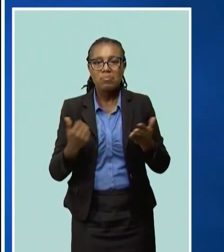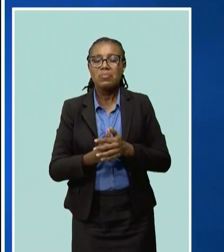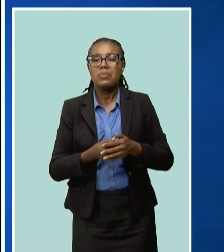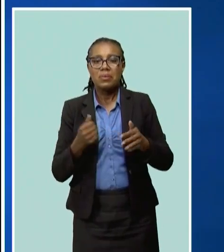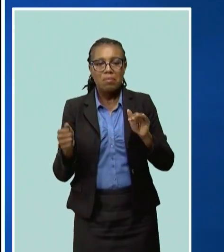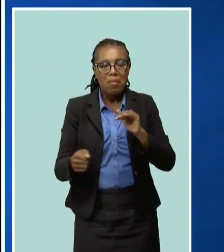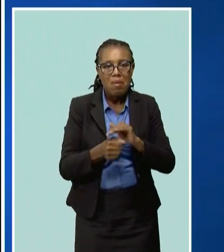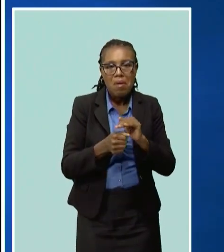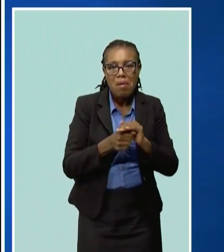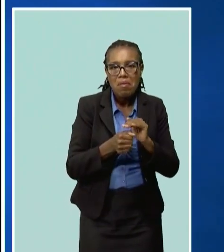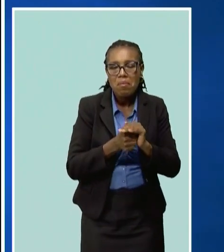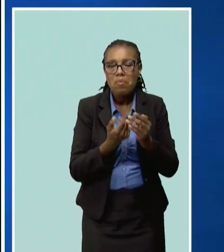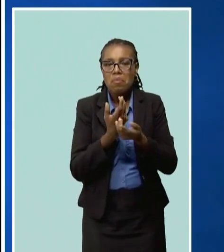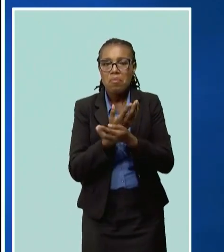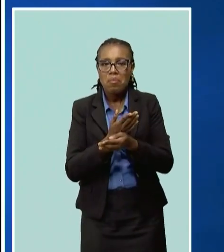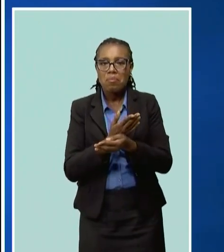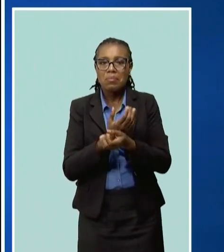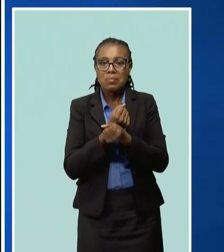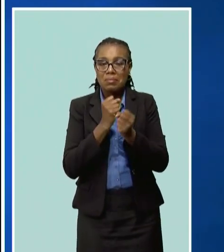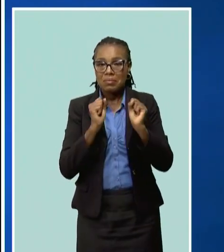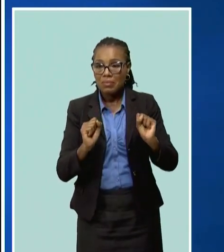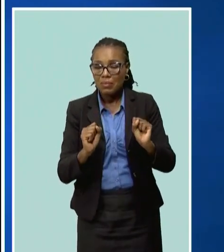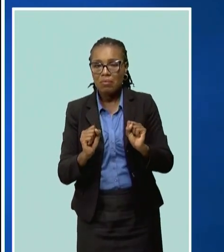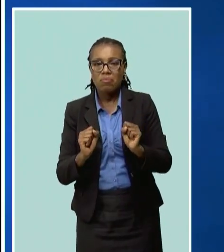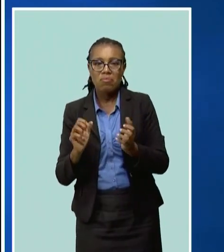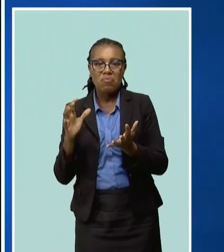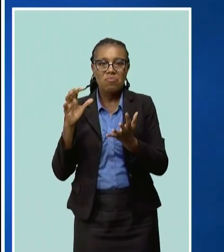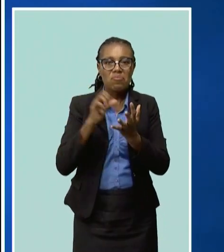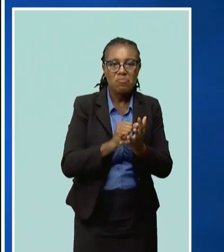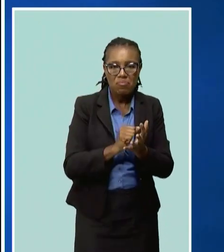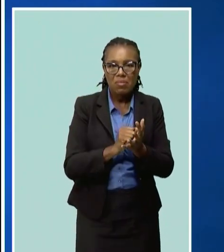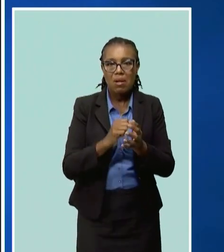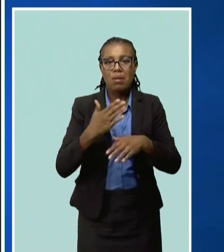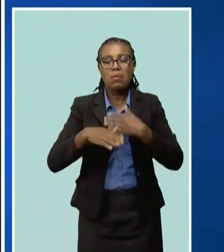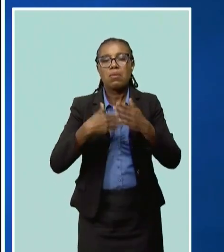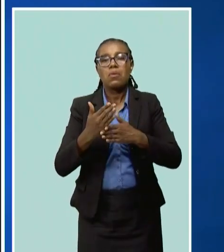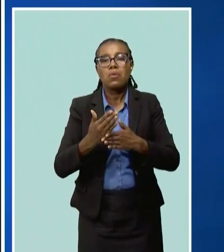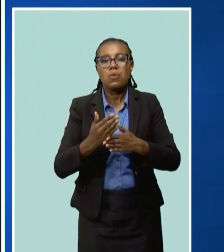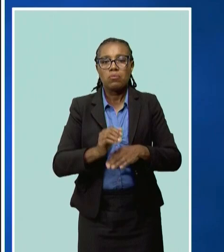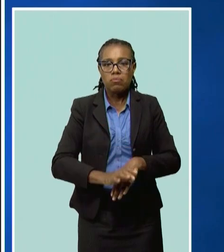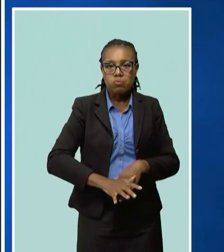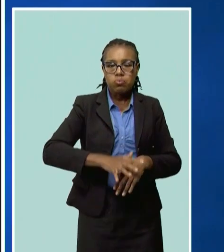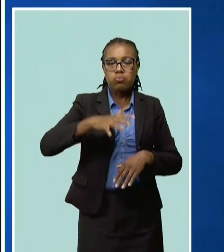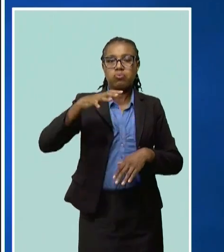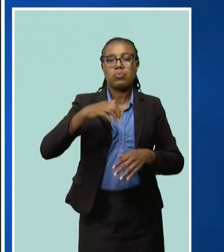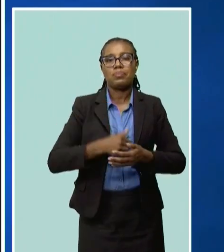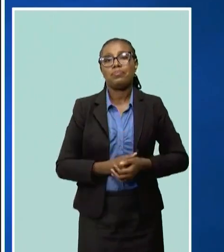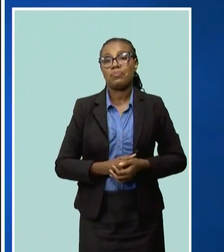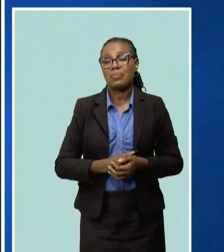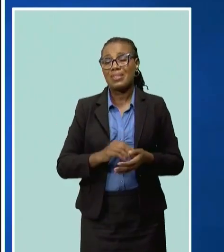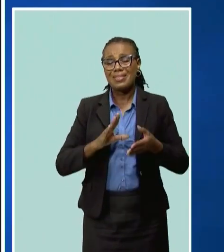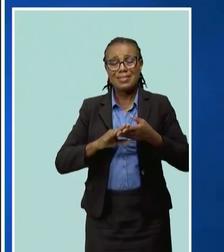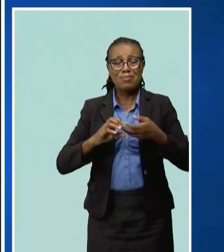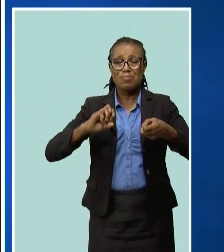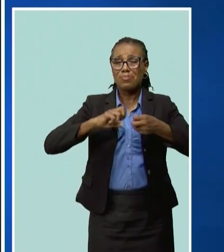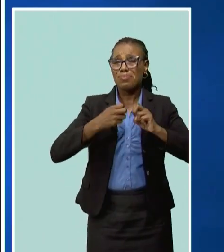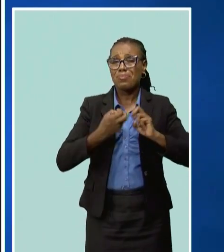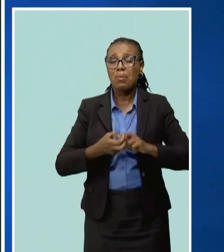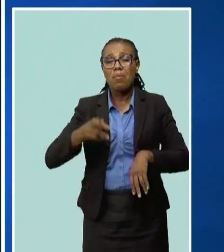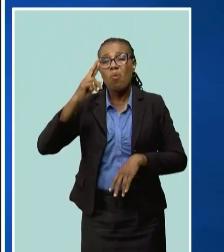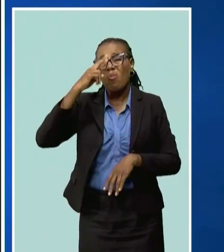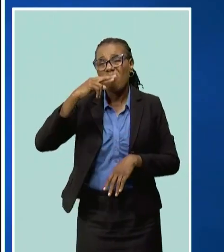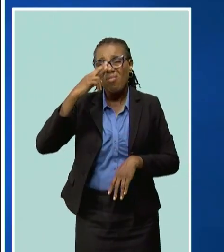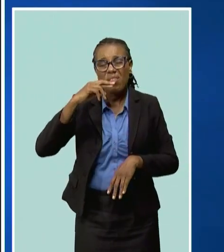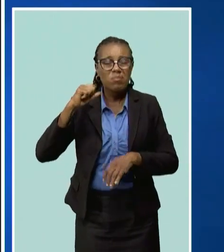that survive and make it to adulthood. We've had issues with rats, and this was years, like over a decade